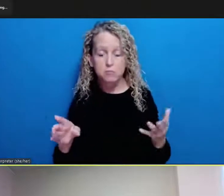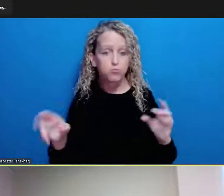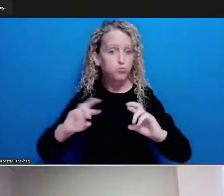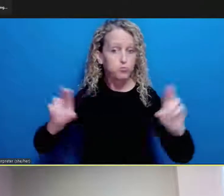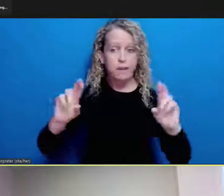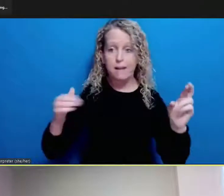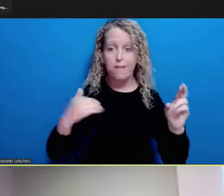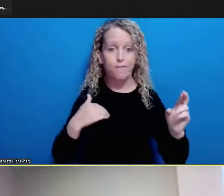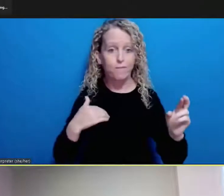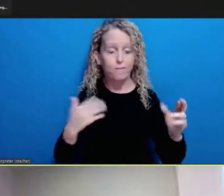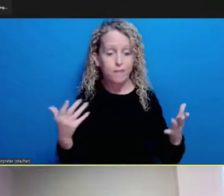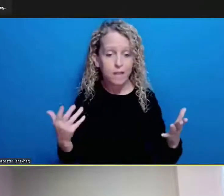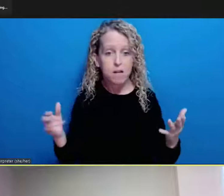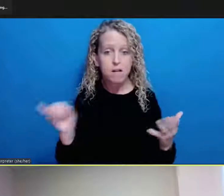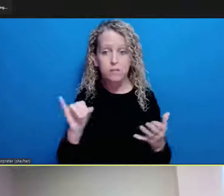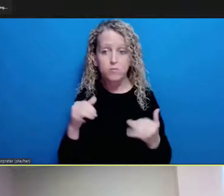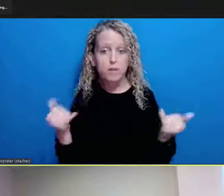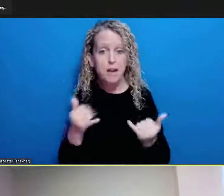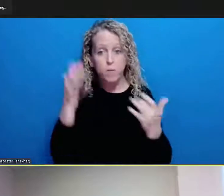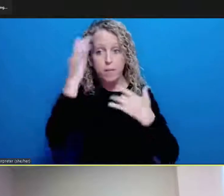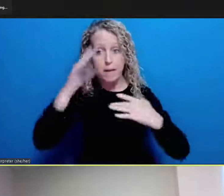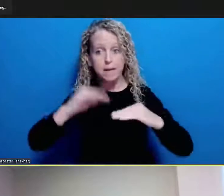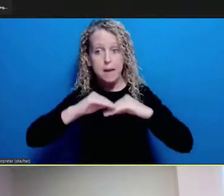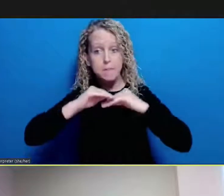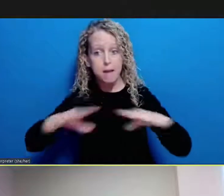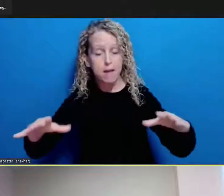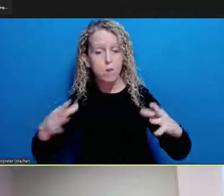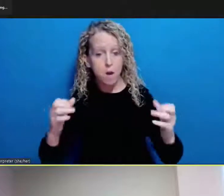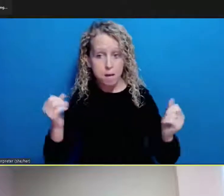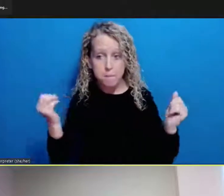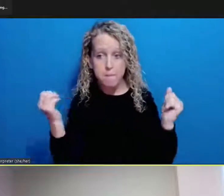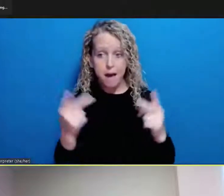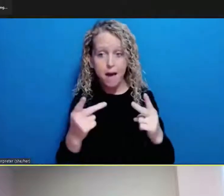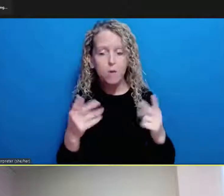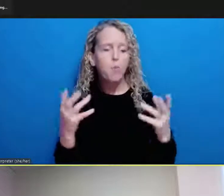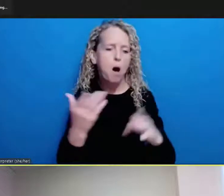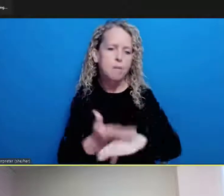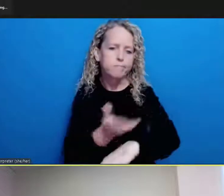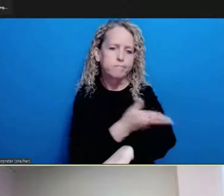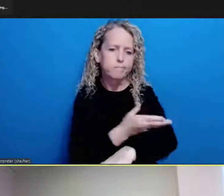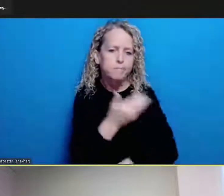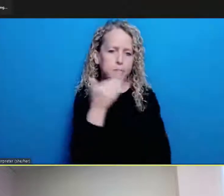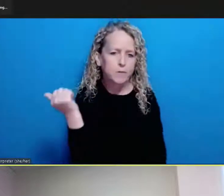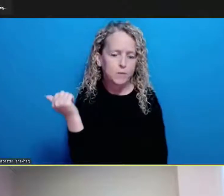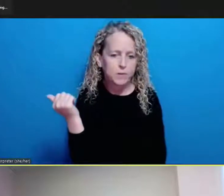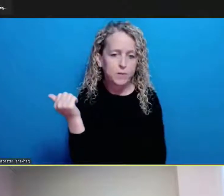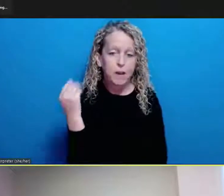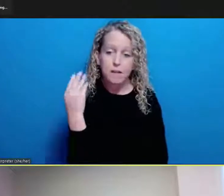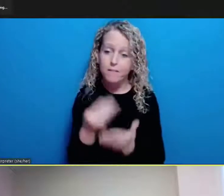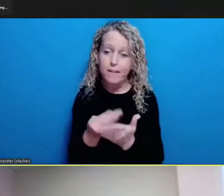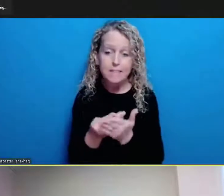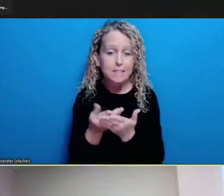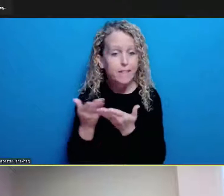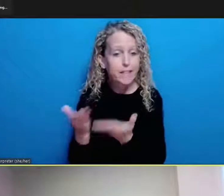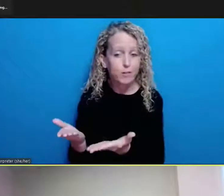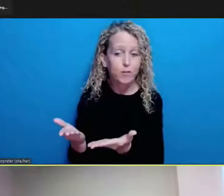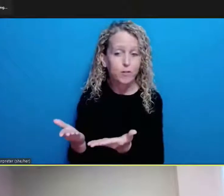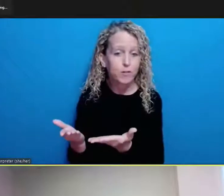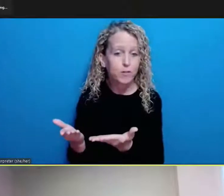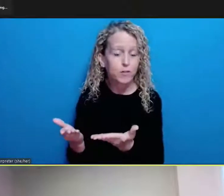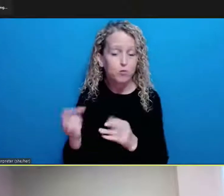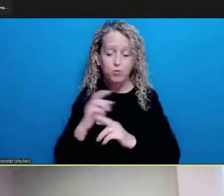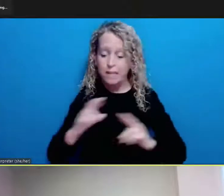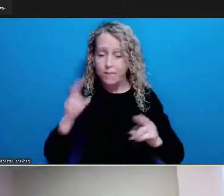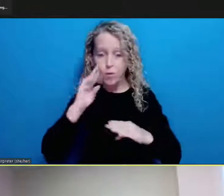coming out of the pandemic in particular, we want to build back better. And the funding support is there for the business community right